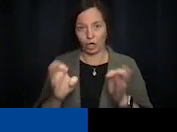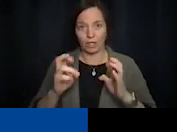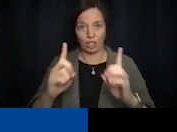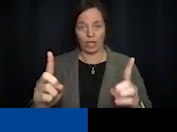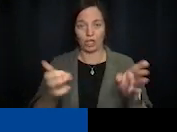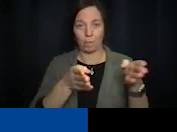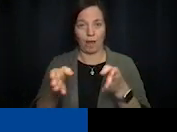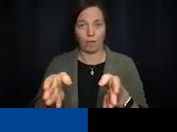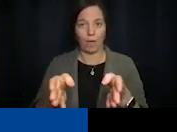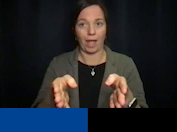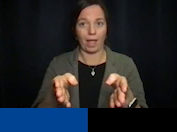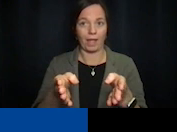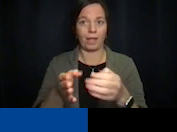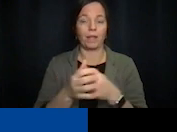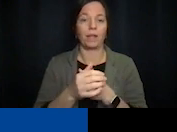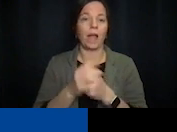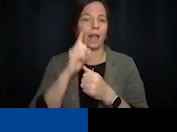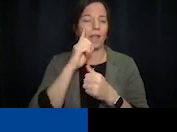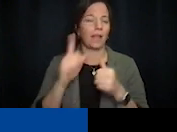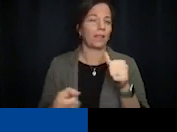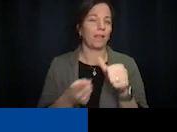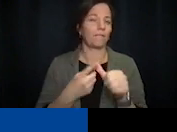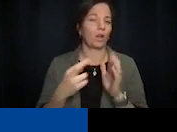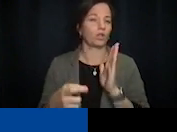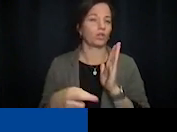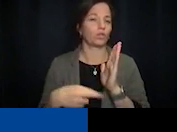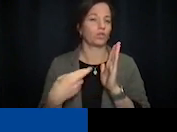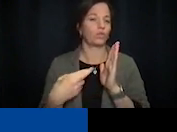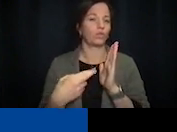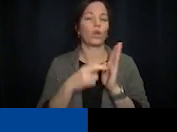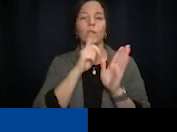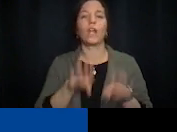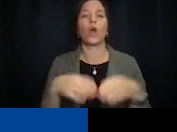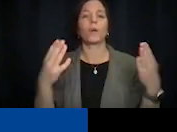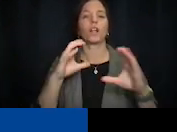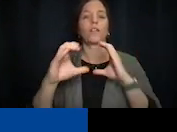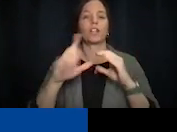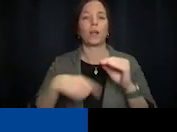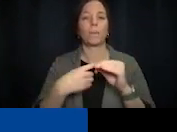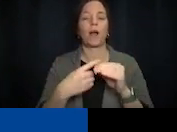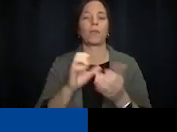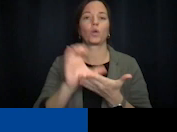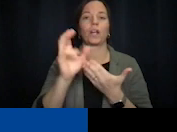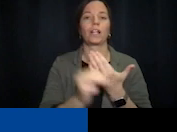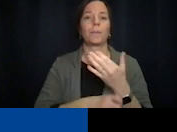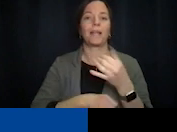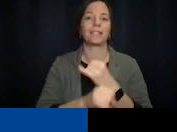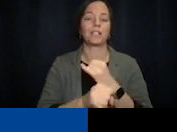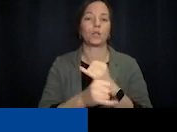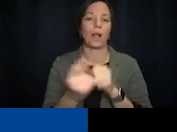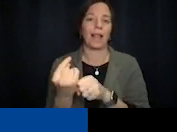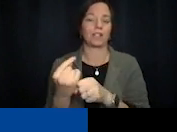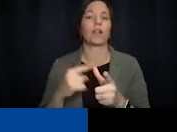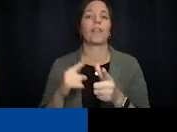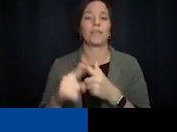vetted. I think our first real open conversations around it was at the Curriculum Institute last year, and then continuing through webinars in